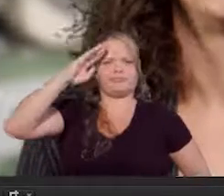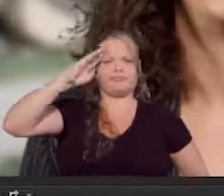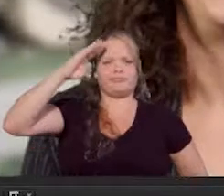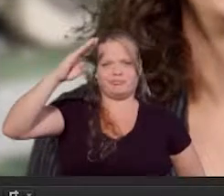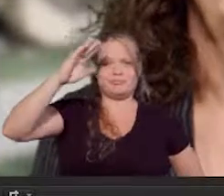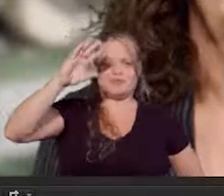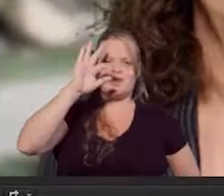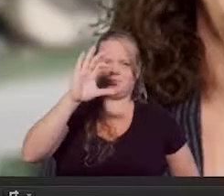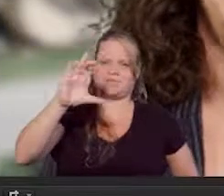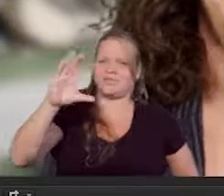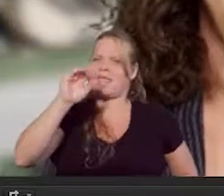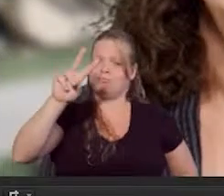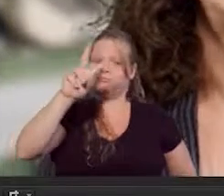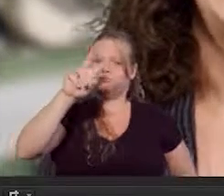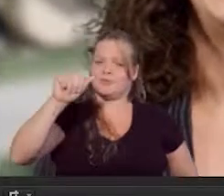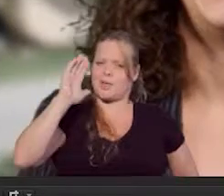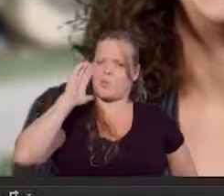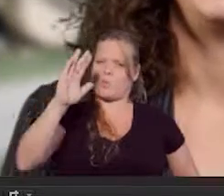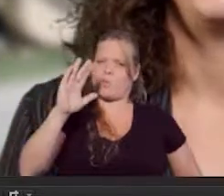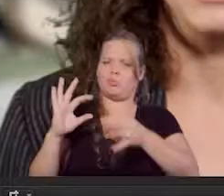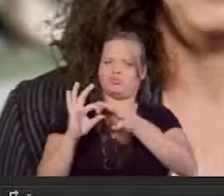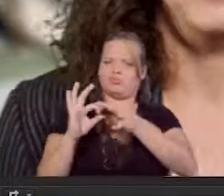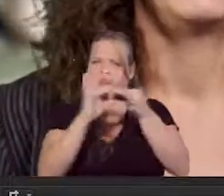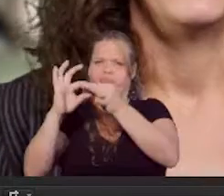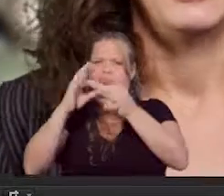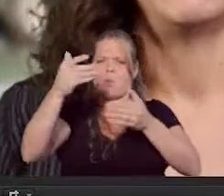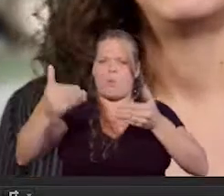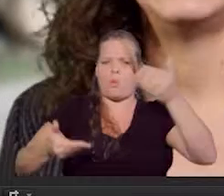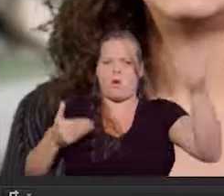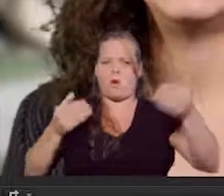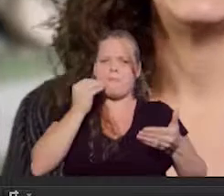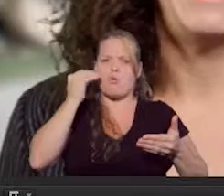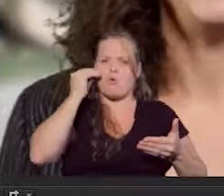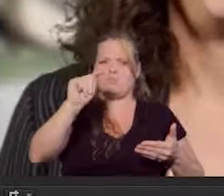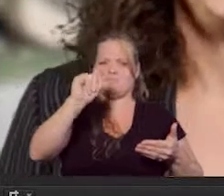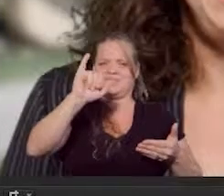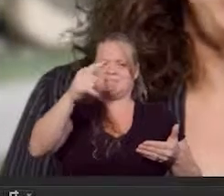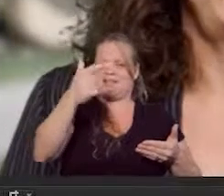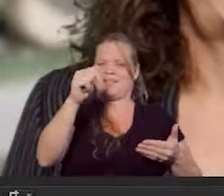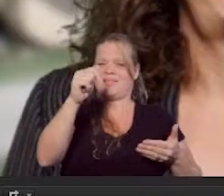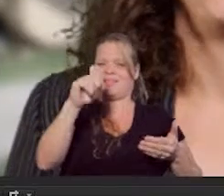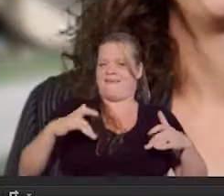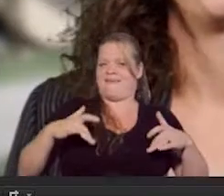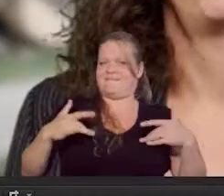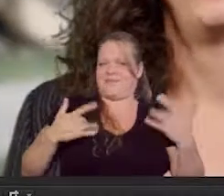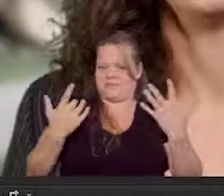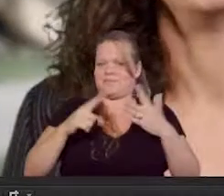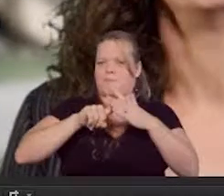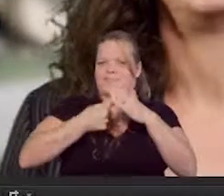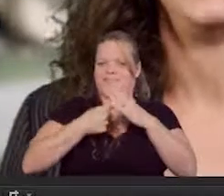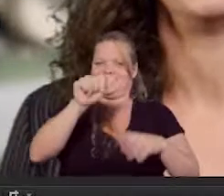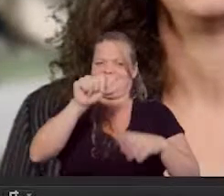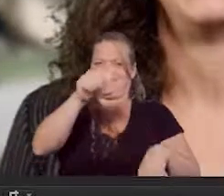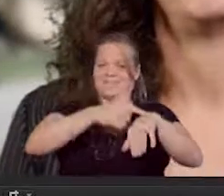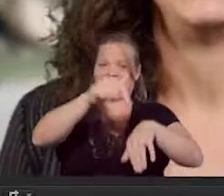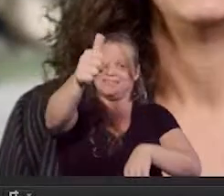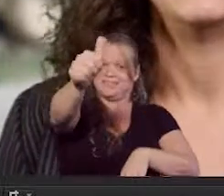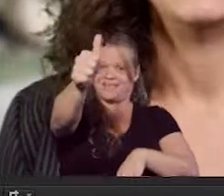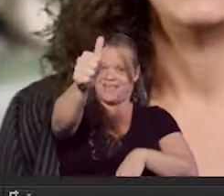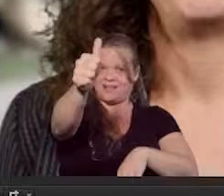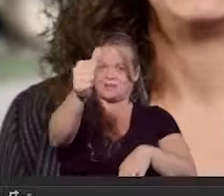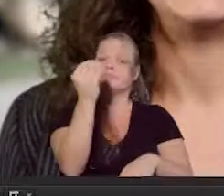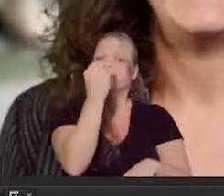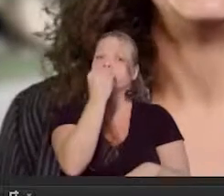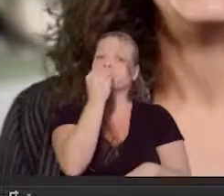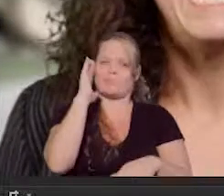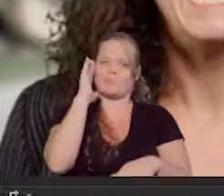final home game dedicated to veterans. FCC and the VA will partner for a welcome home tailgate event that begins